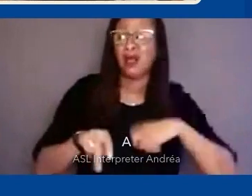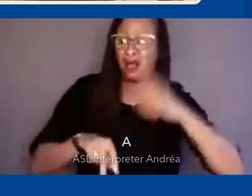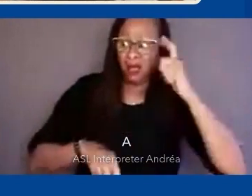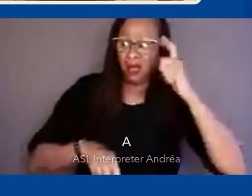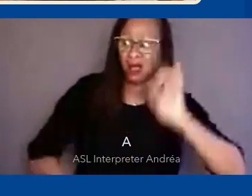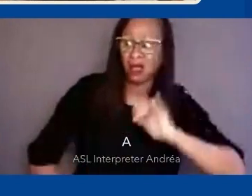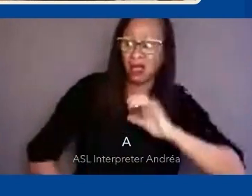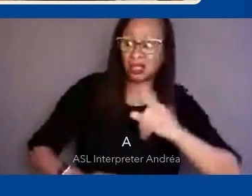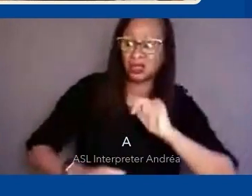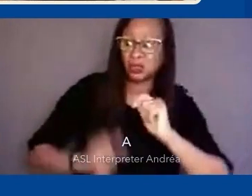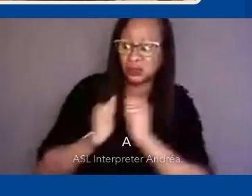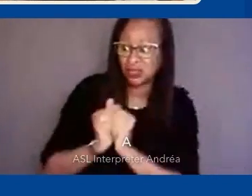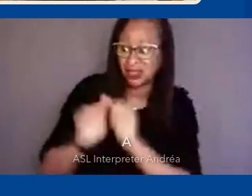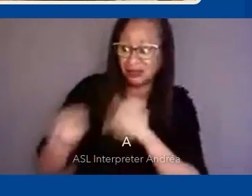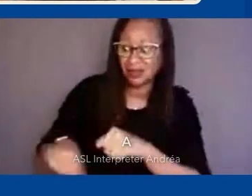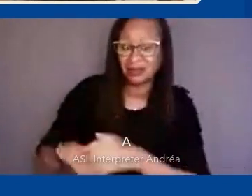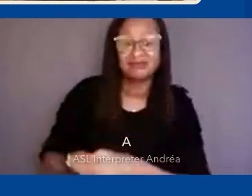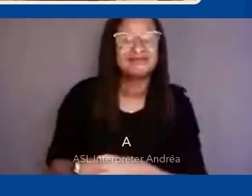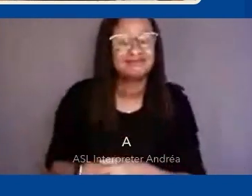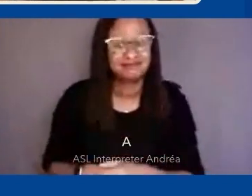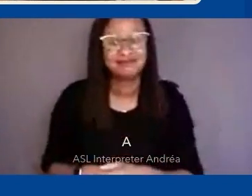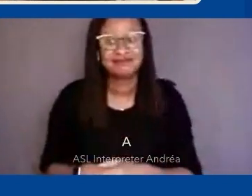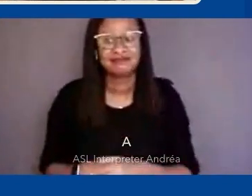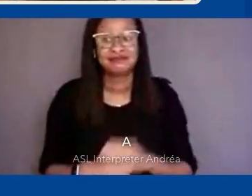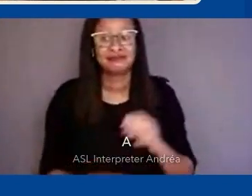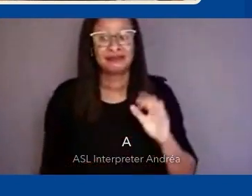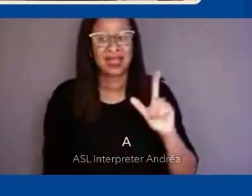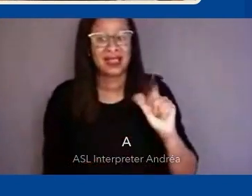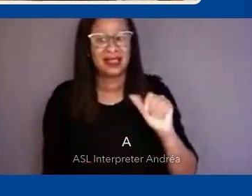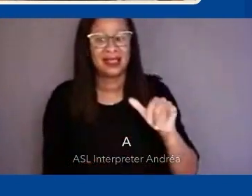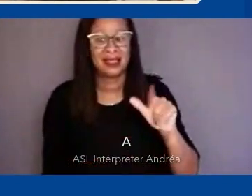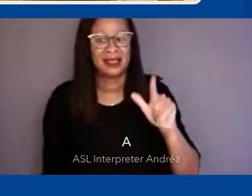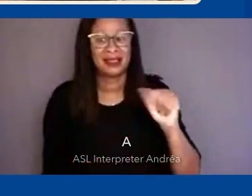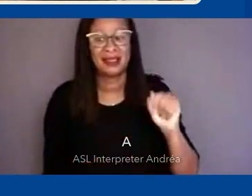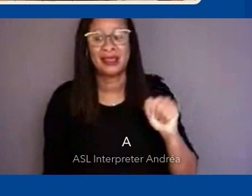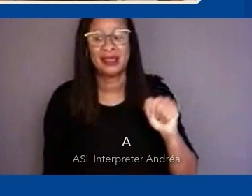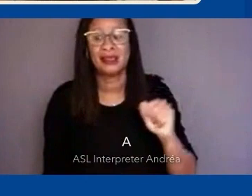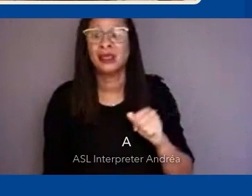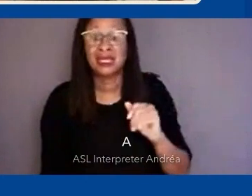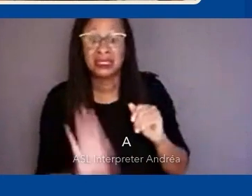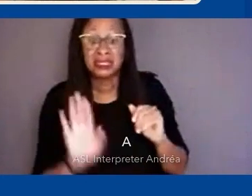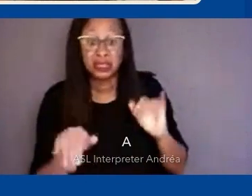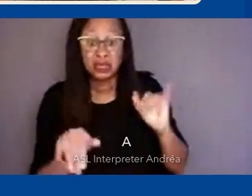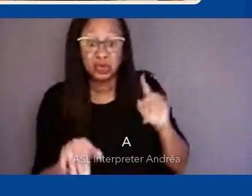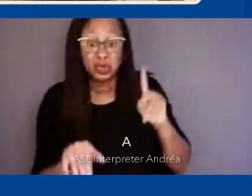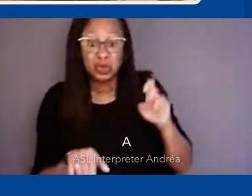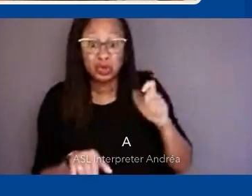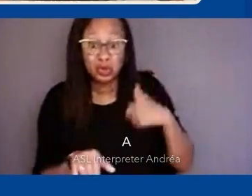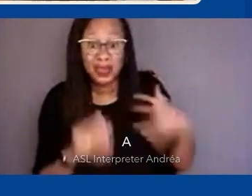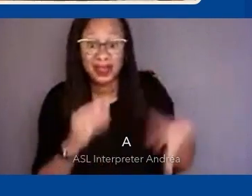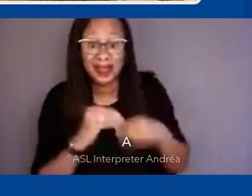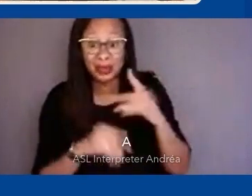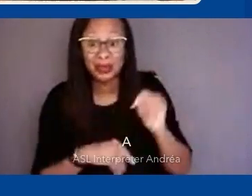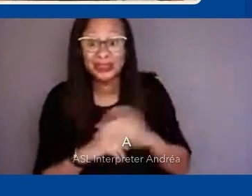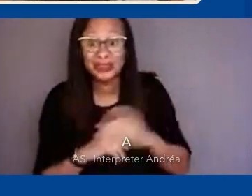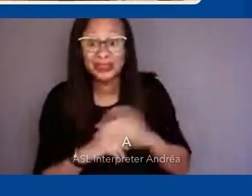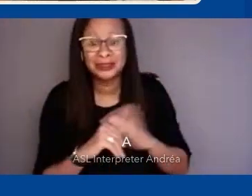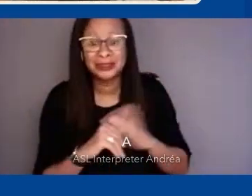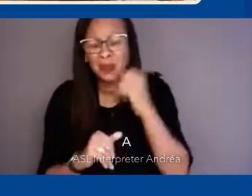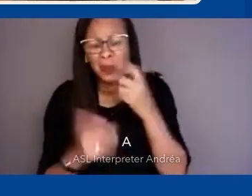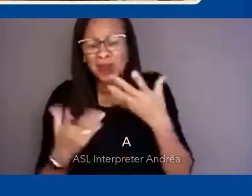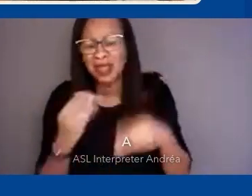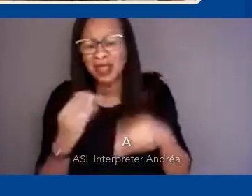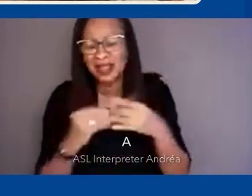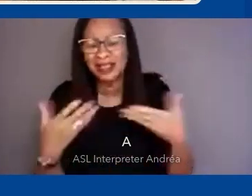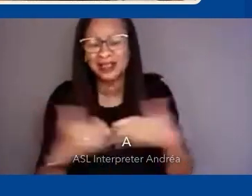Yeah, absolutely. Jude, I couldn't tell if you had a thought or something to add to that. It's okay if you don't. You